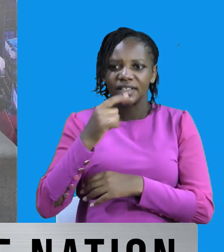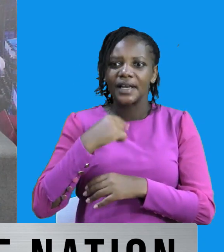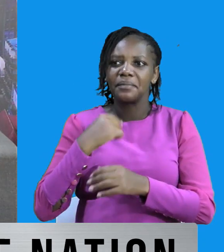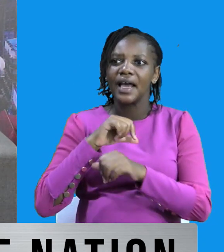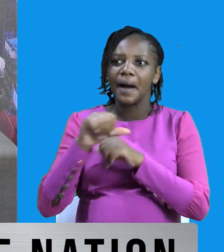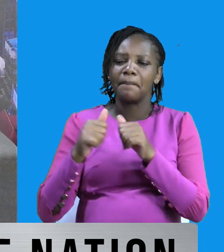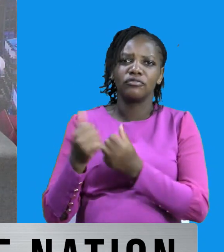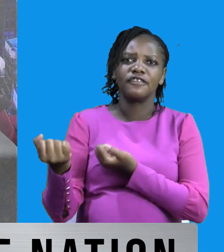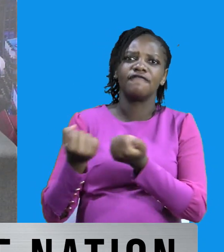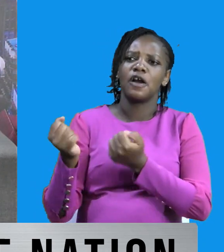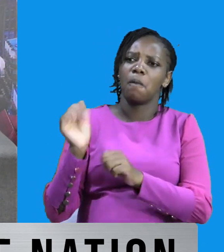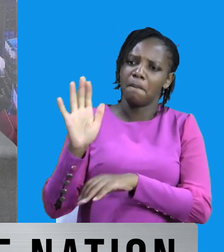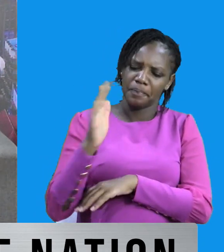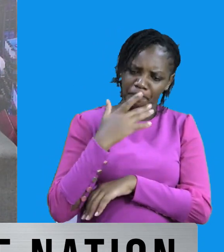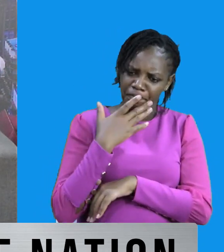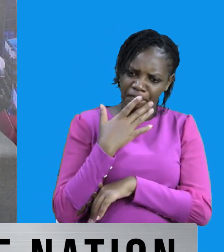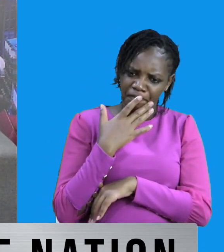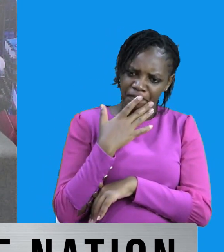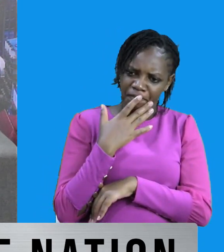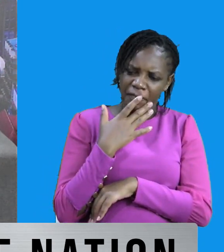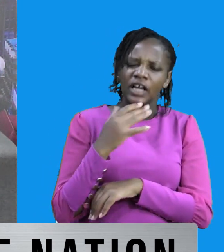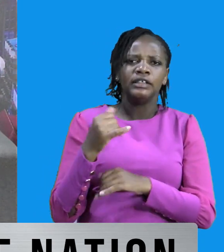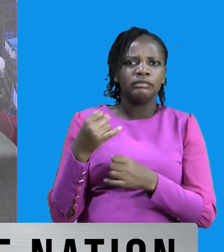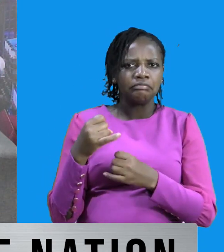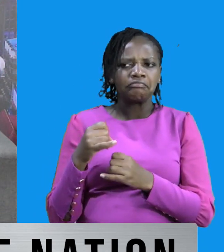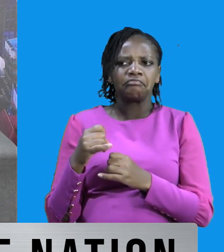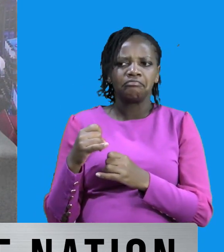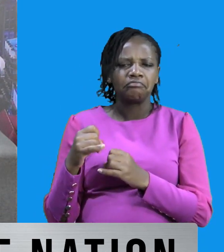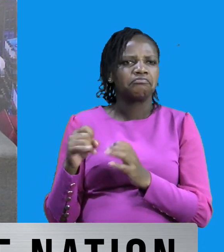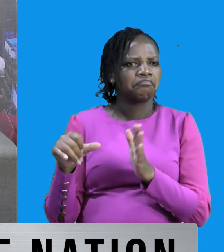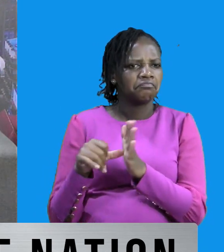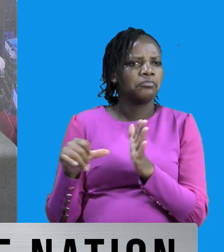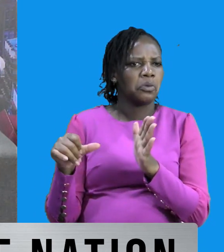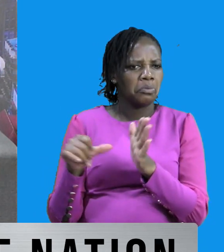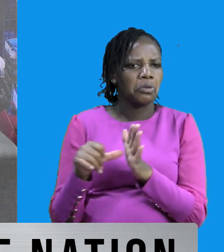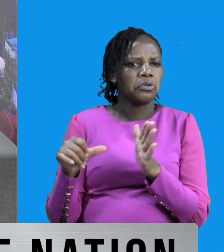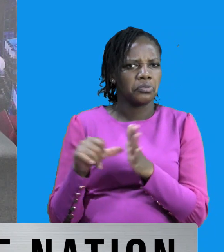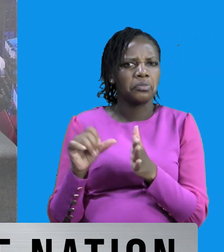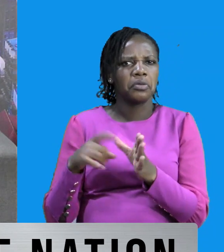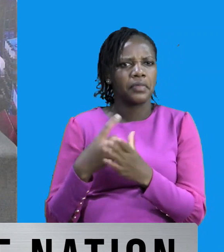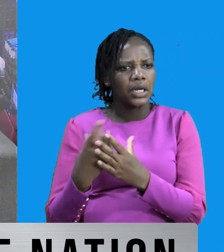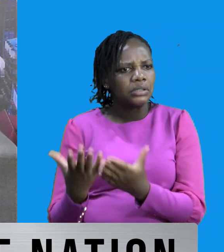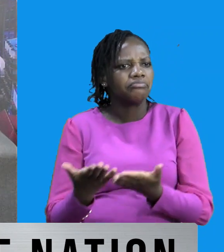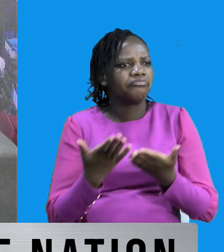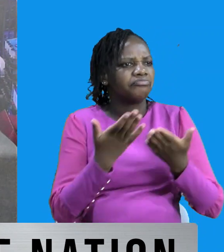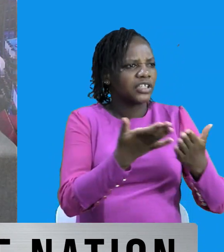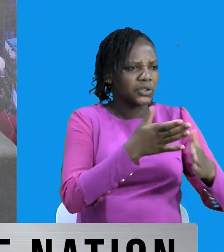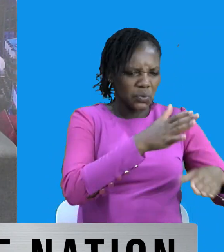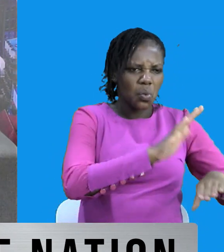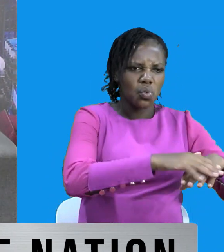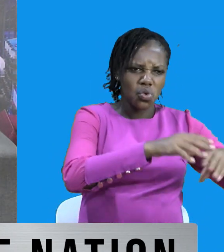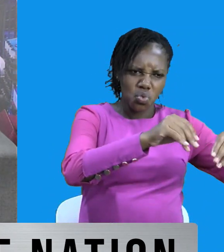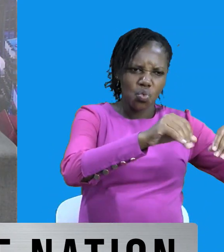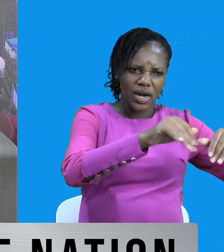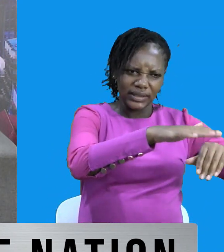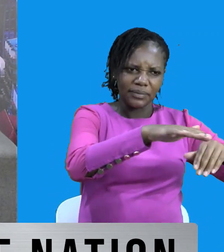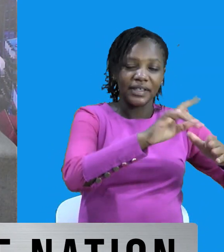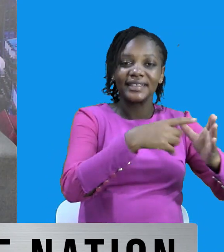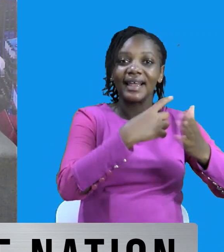had disturbed him, and he was taking it to these good garages. Mm. Then he decided to take it to